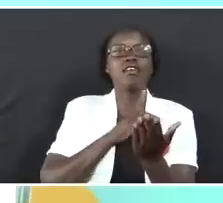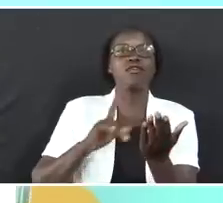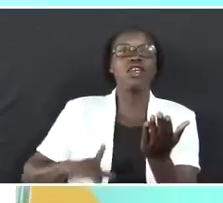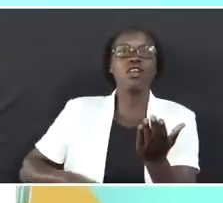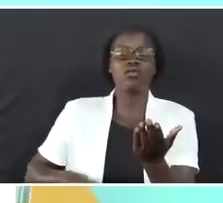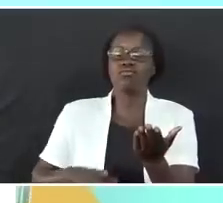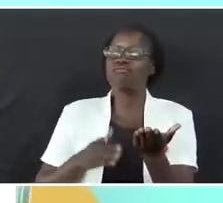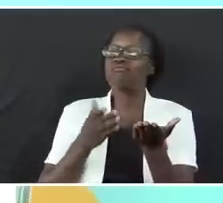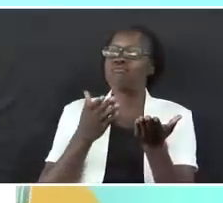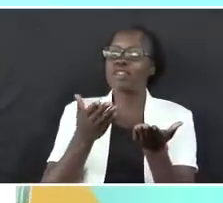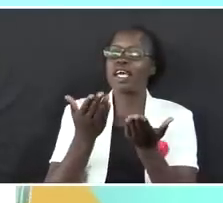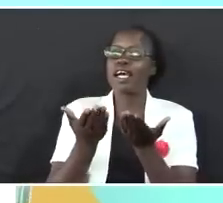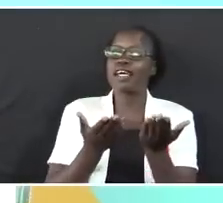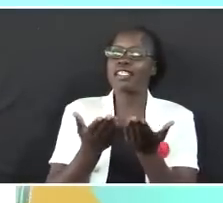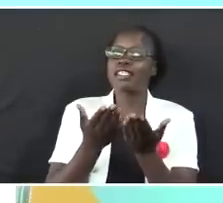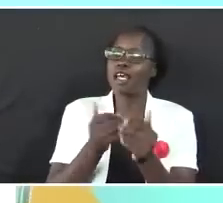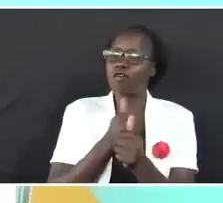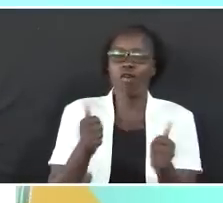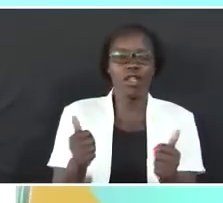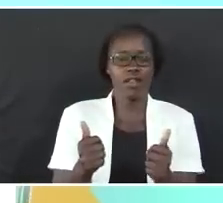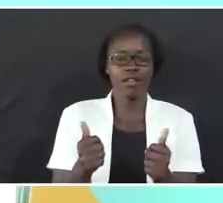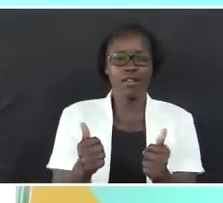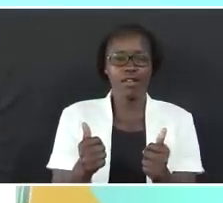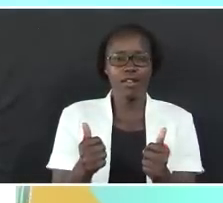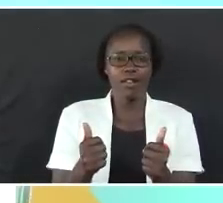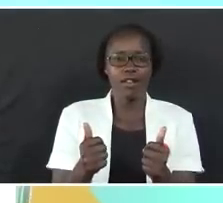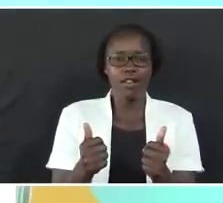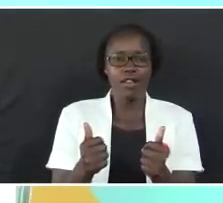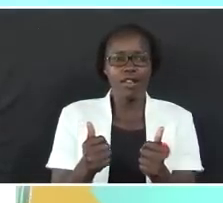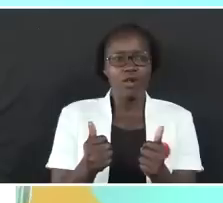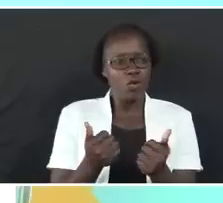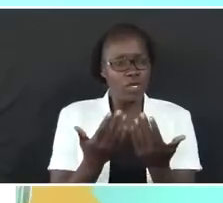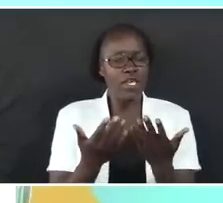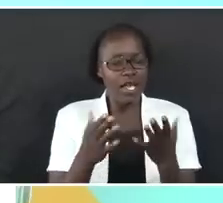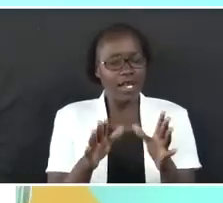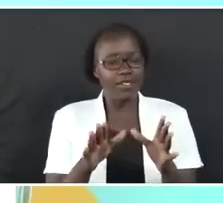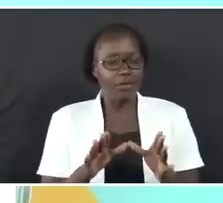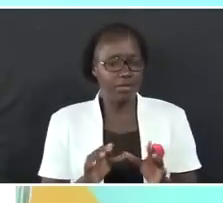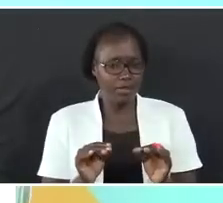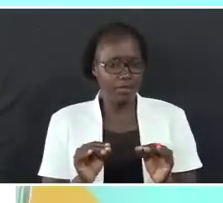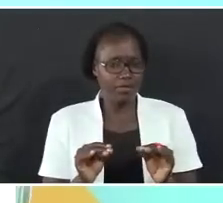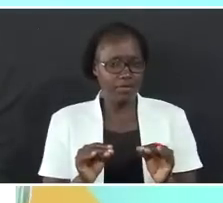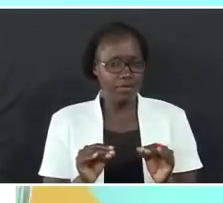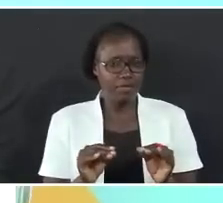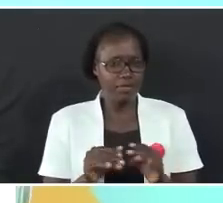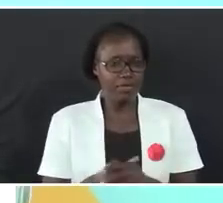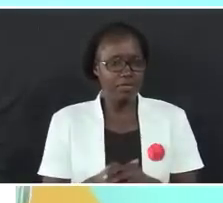Lord and serve humanity. You have something to do.